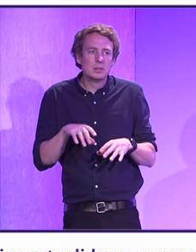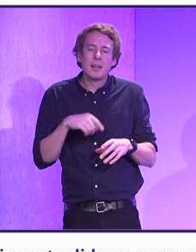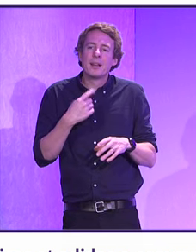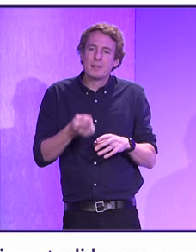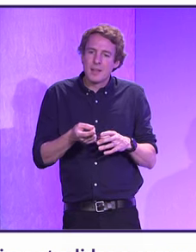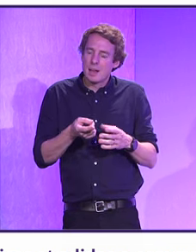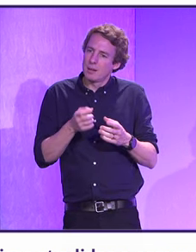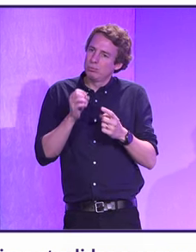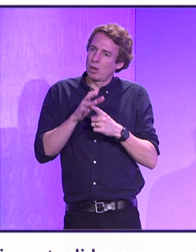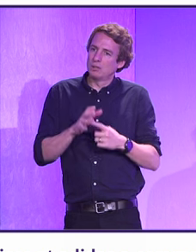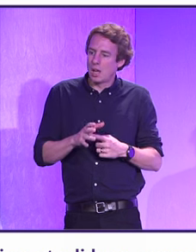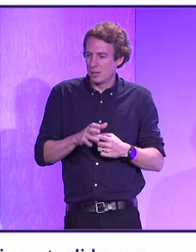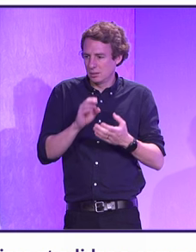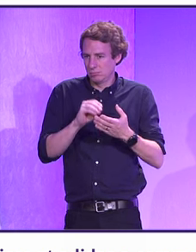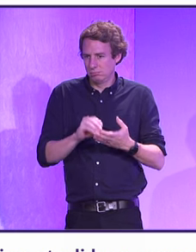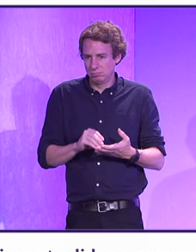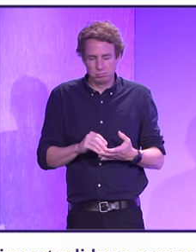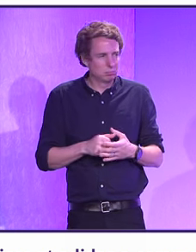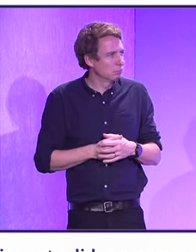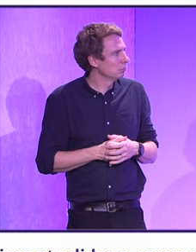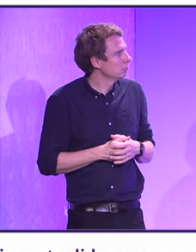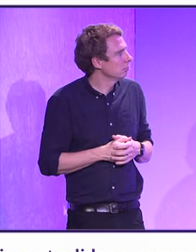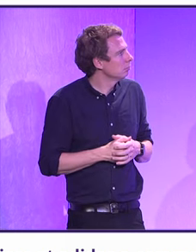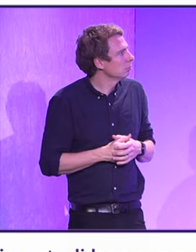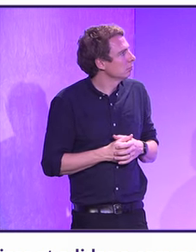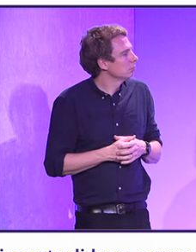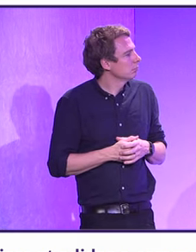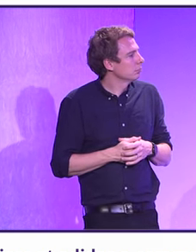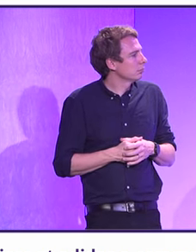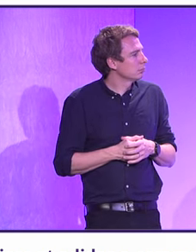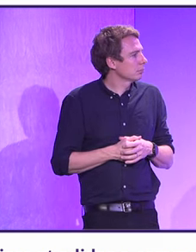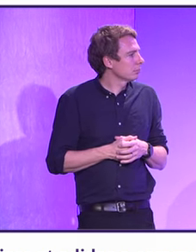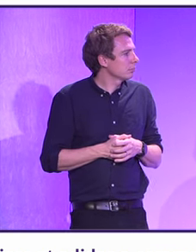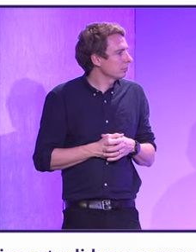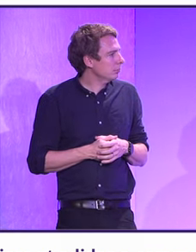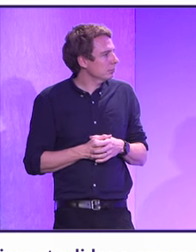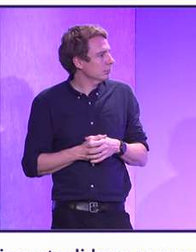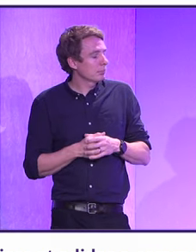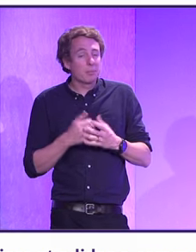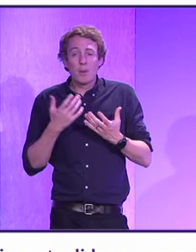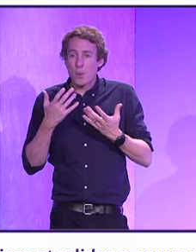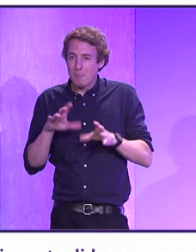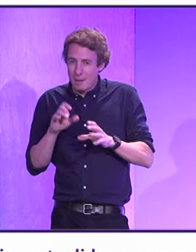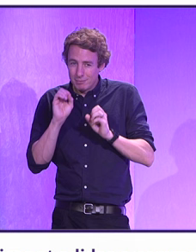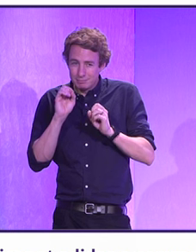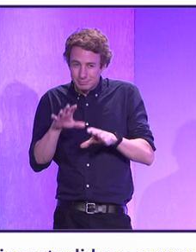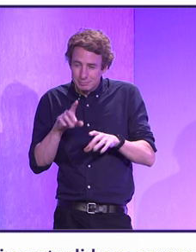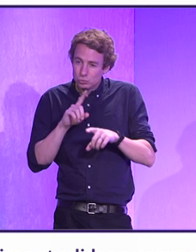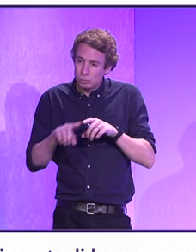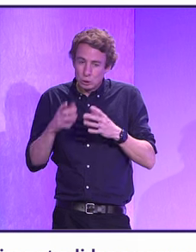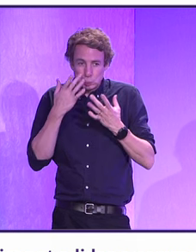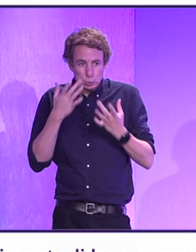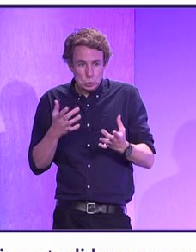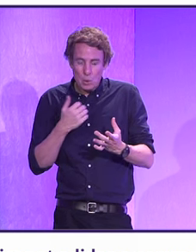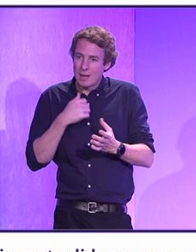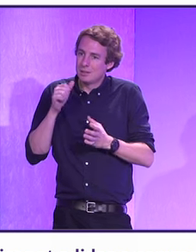we get it all prioritized. Cool, so in this talk, we try to share with you our experience on why we did that,